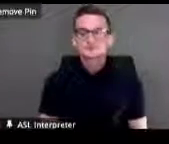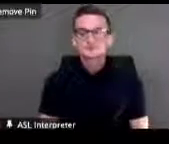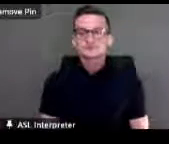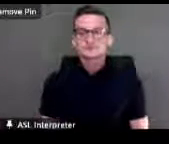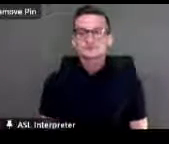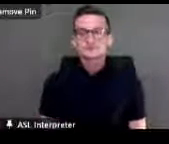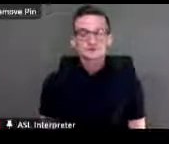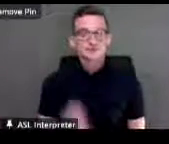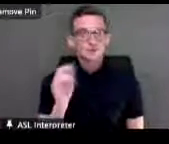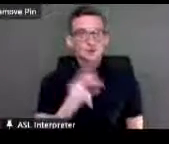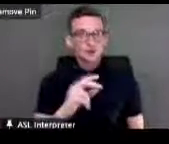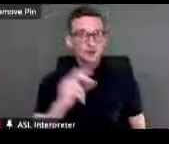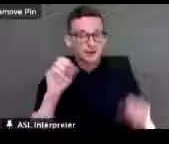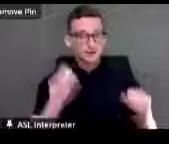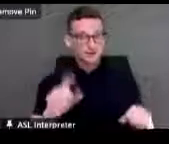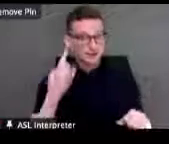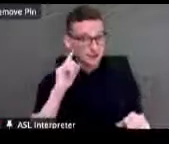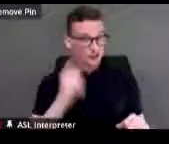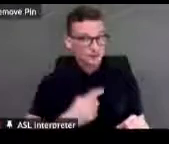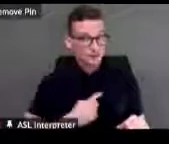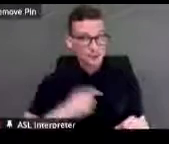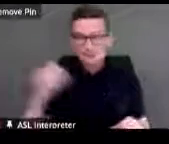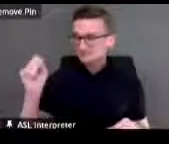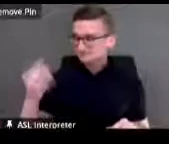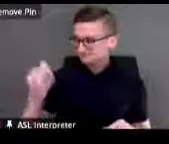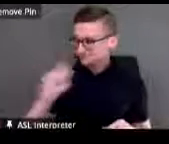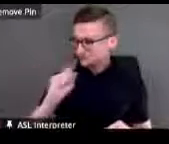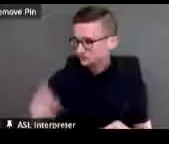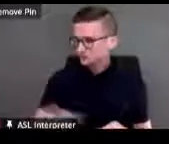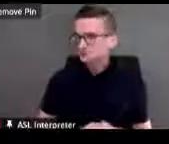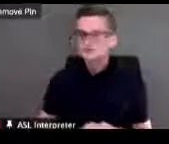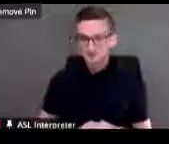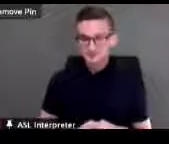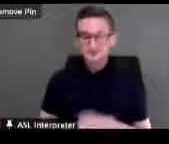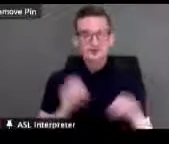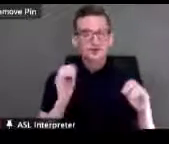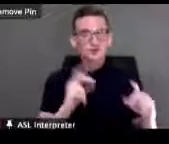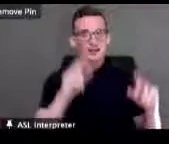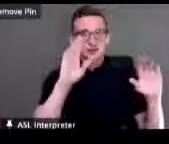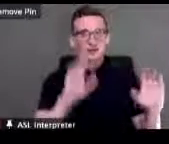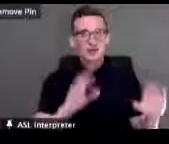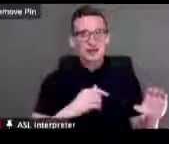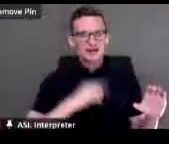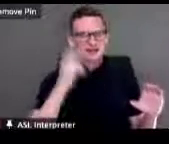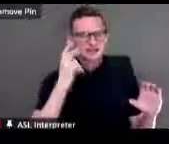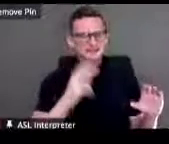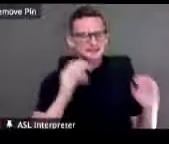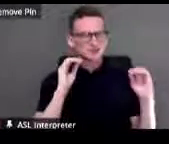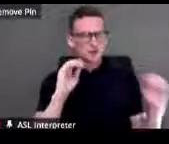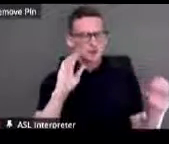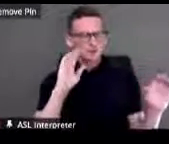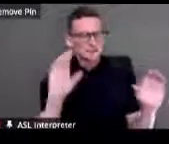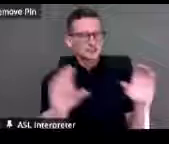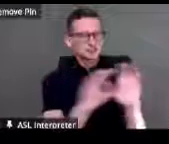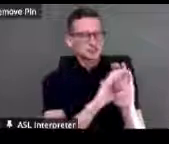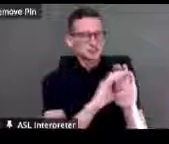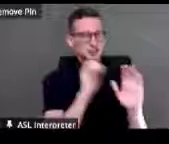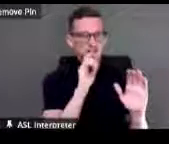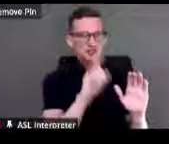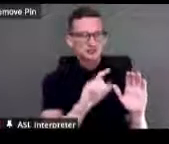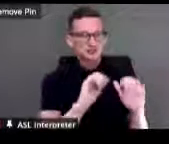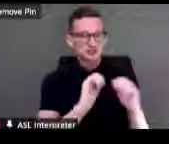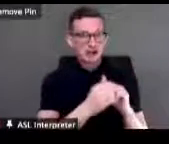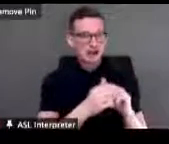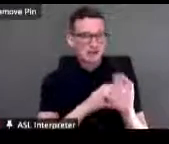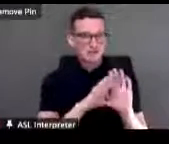Okay, can you hear me? We sure can. Okay, great. I don't see a picture. I'm not quite sure how to get my video on, but